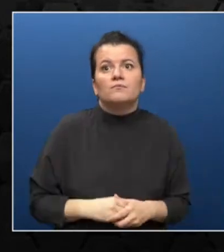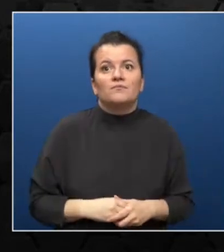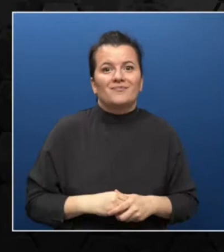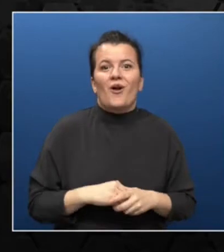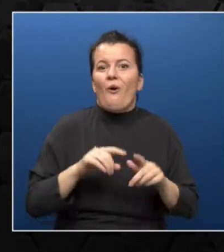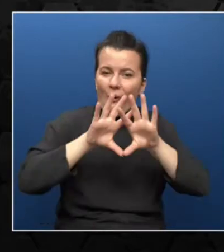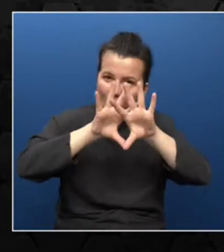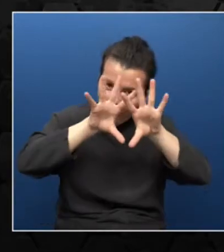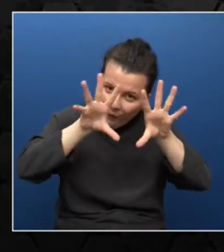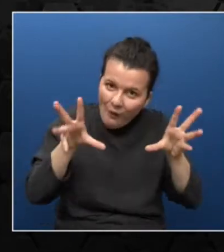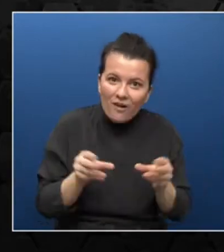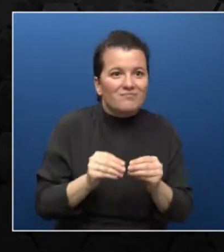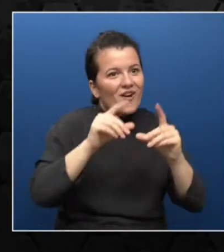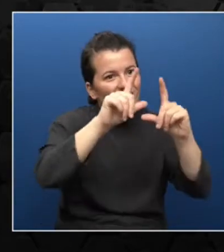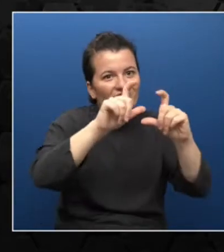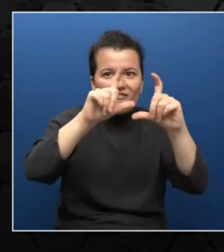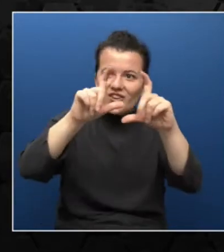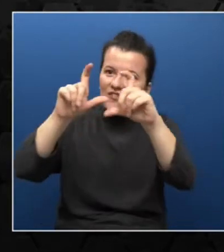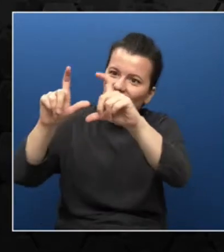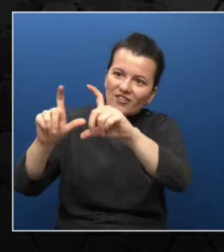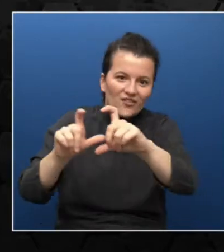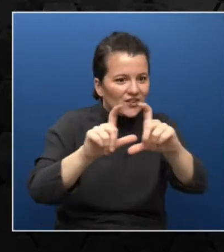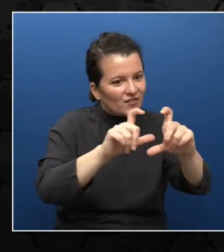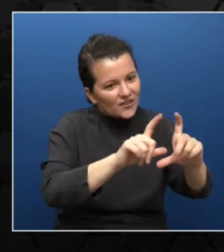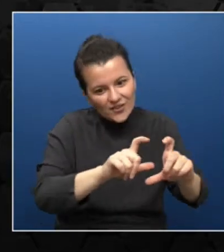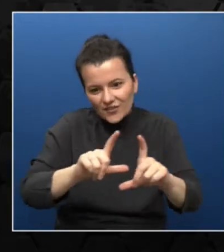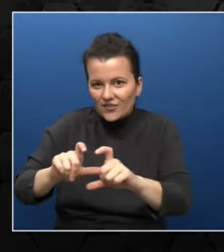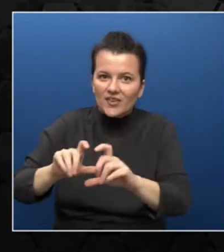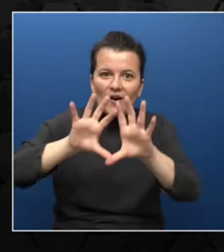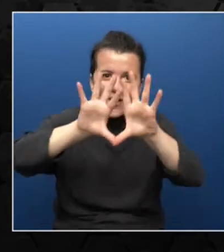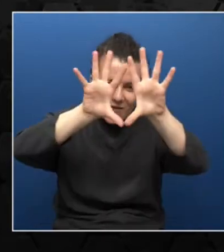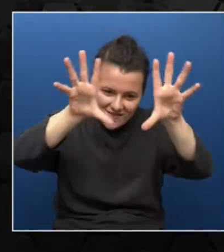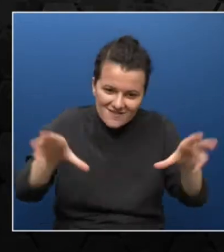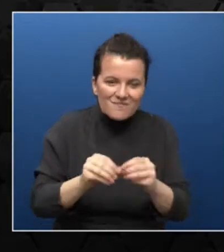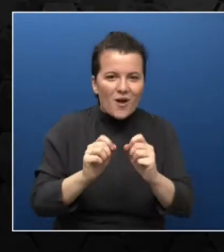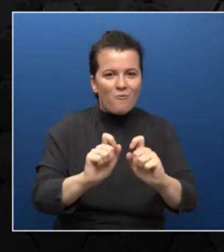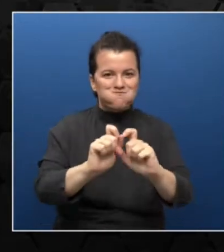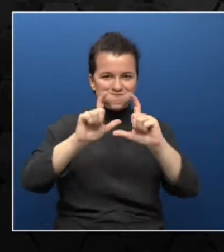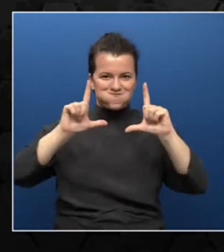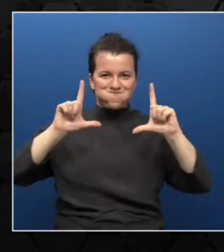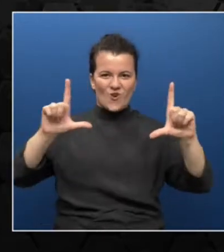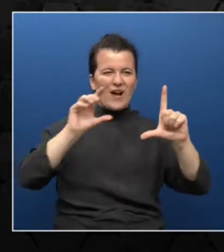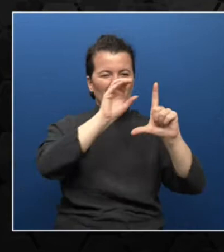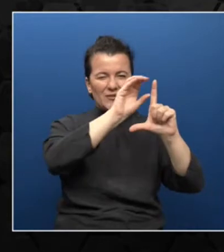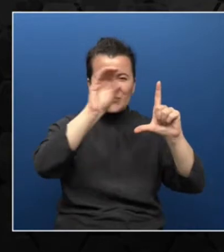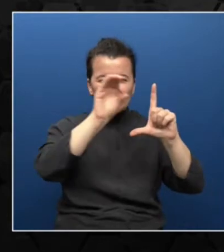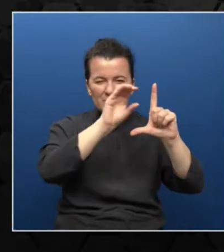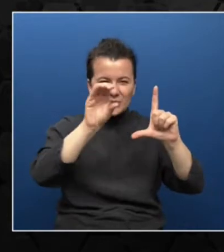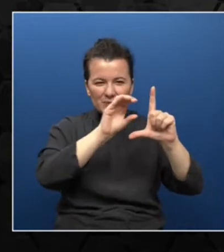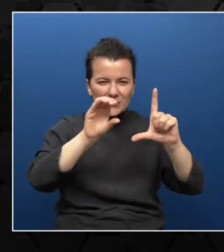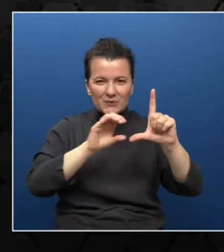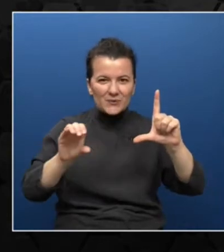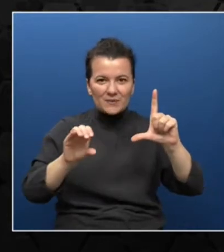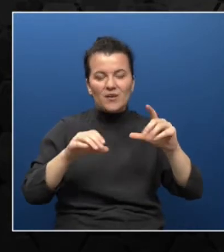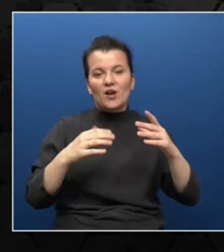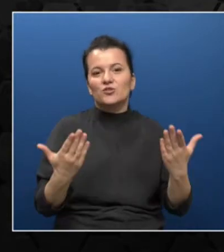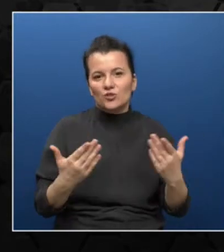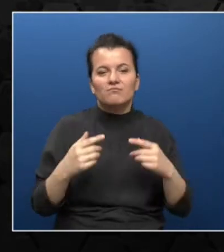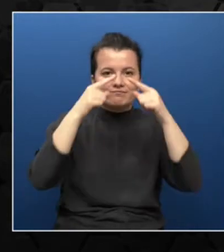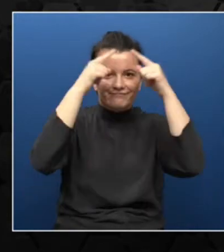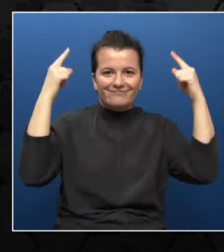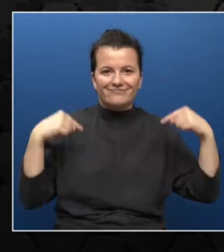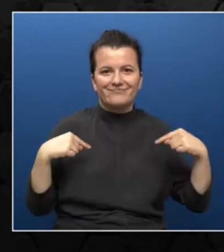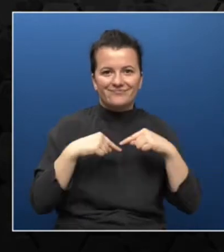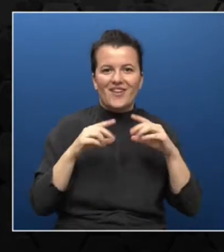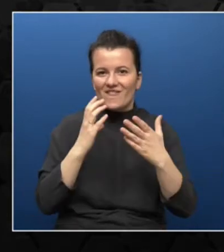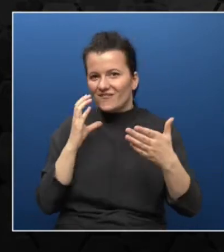it together in just one single picture. It's pretty cool stuff. And for that, all we need is a headshot photo from each of you.